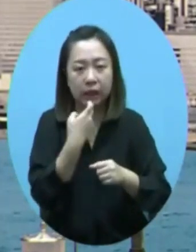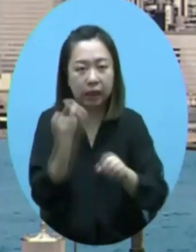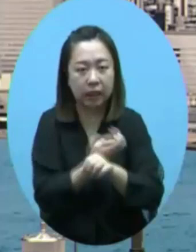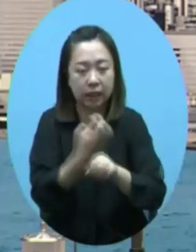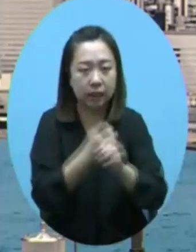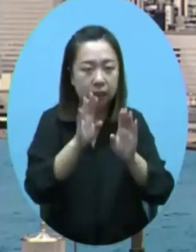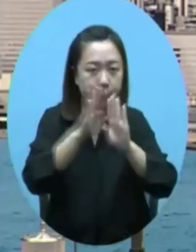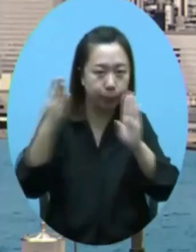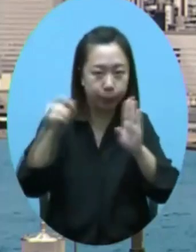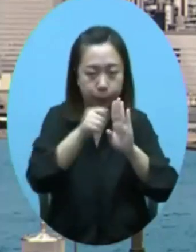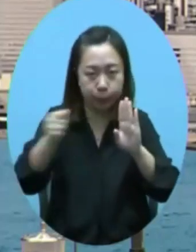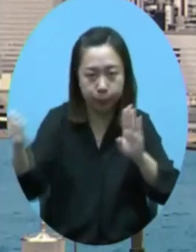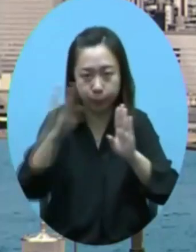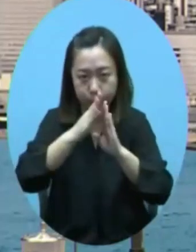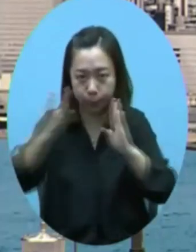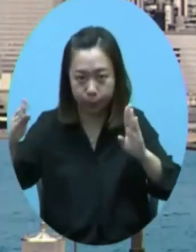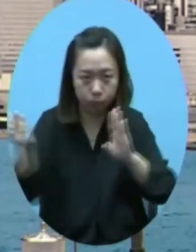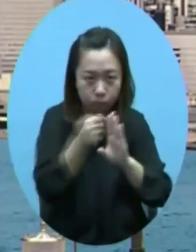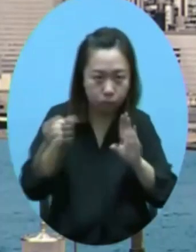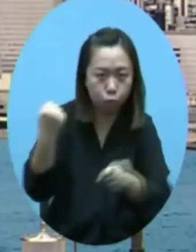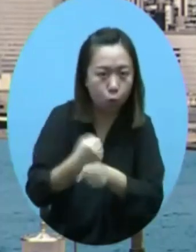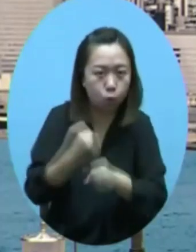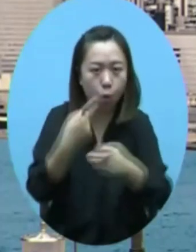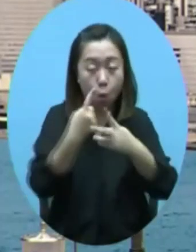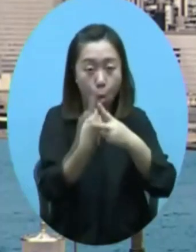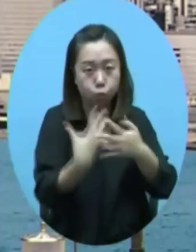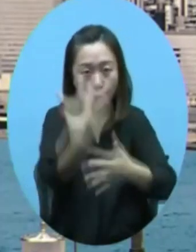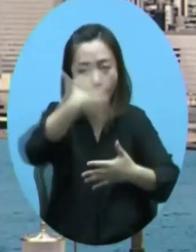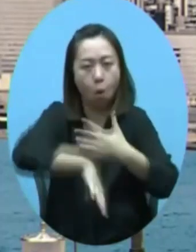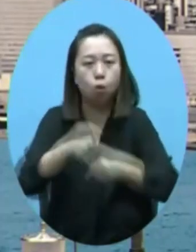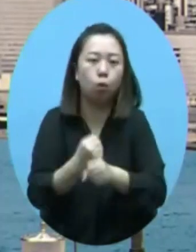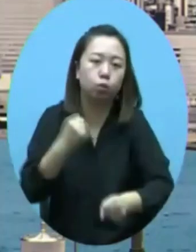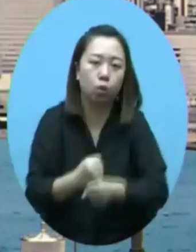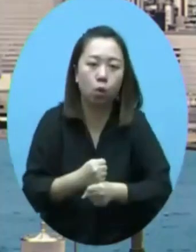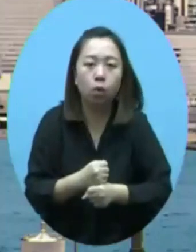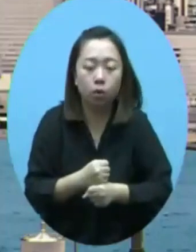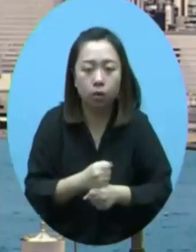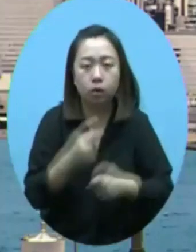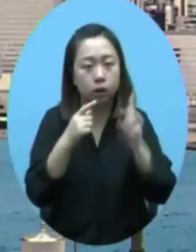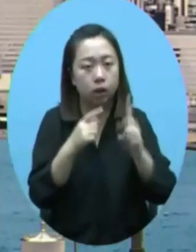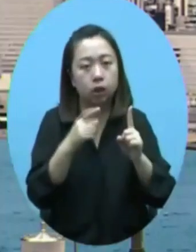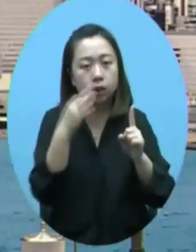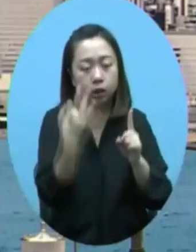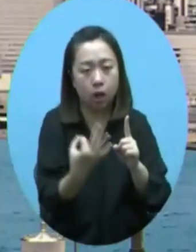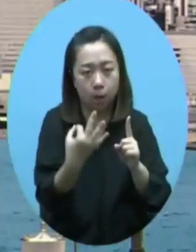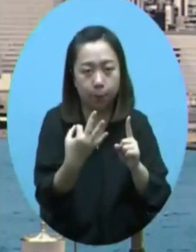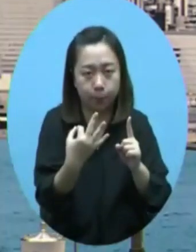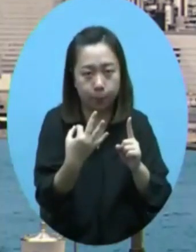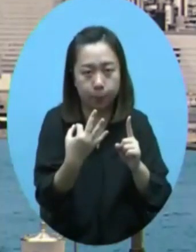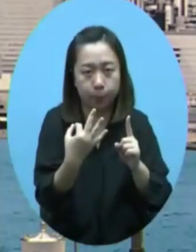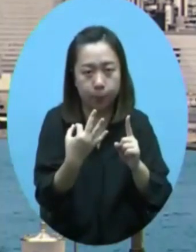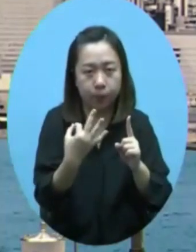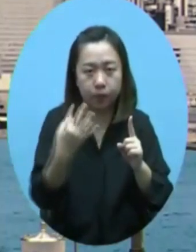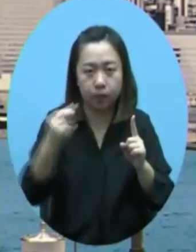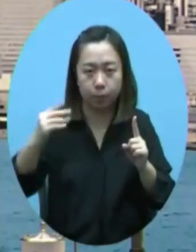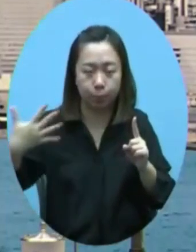makes metal frames, gates in Full Tan. Another case,